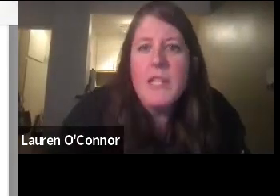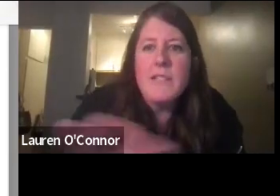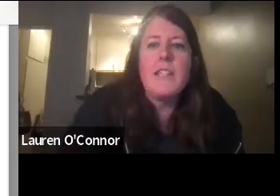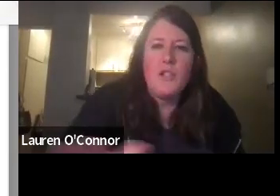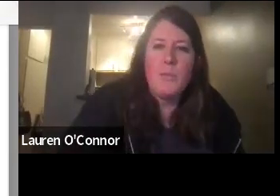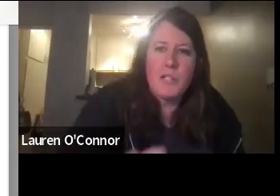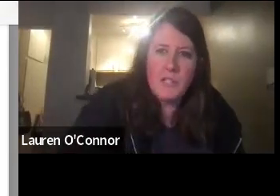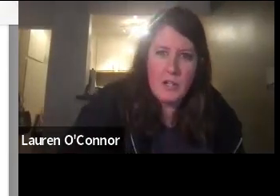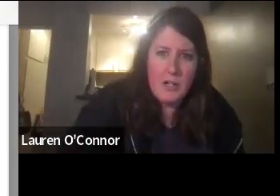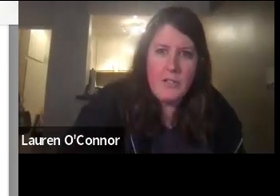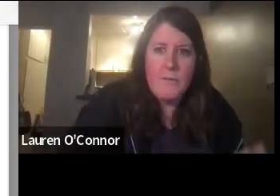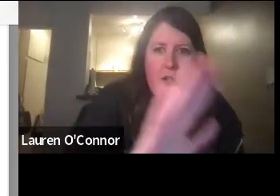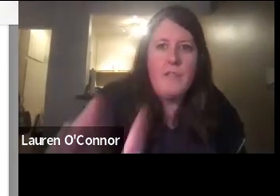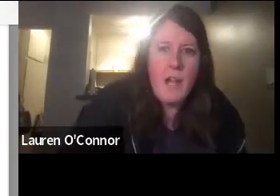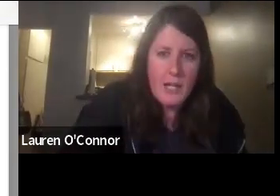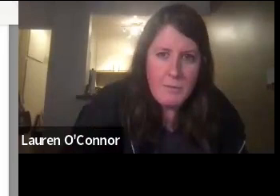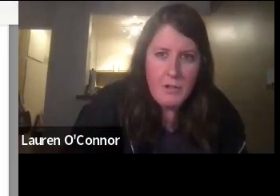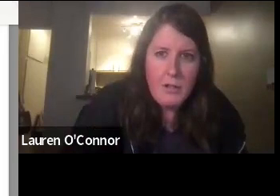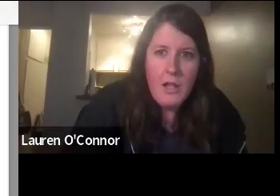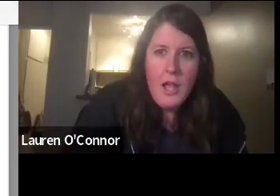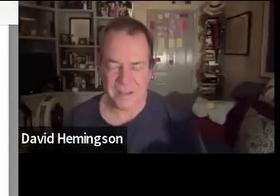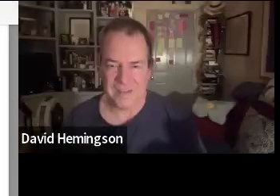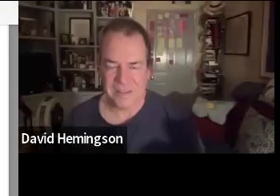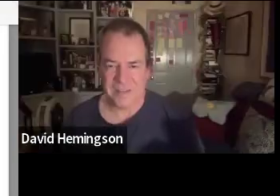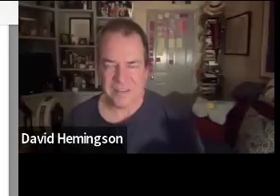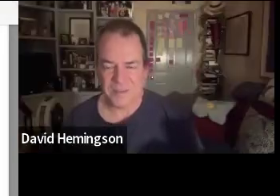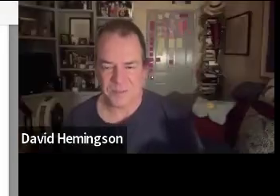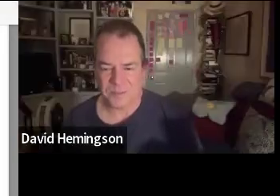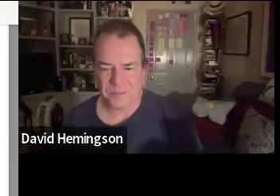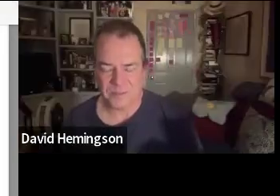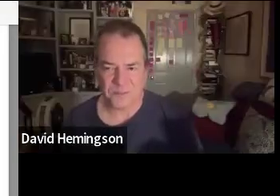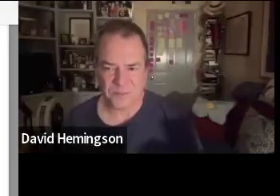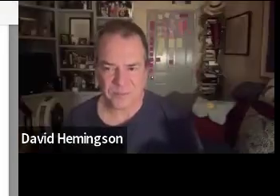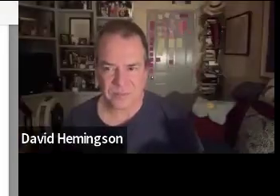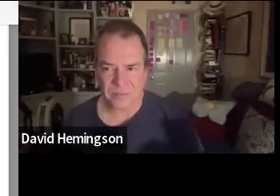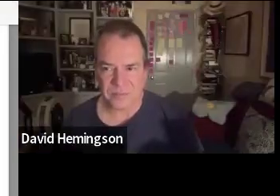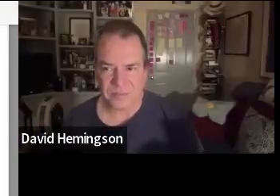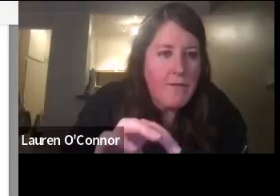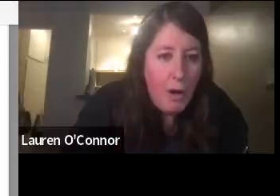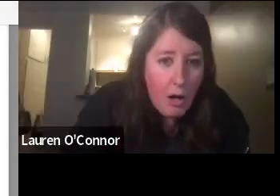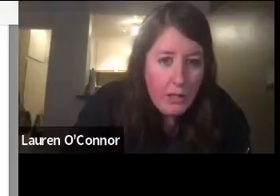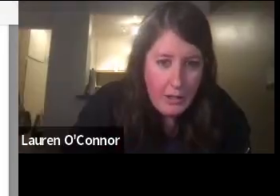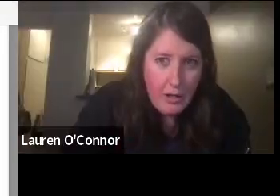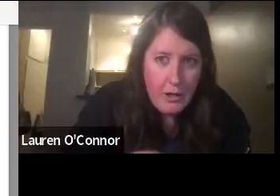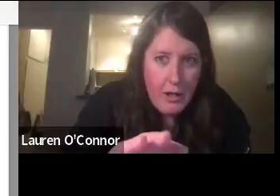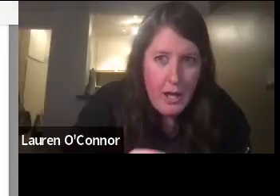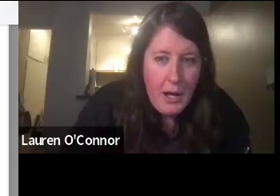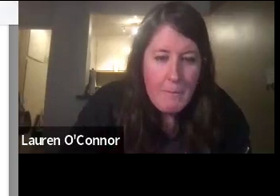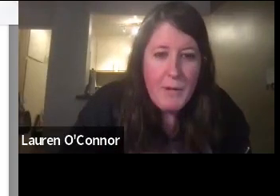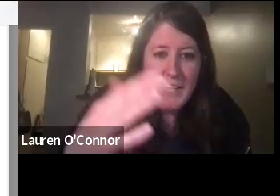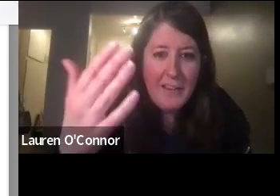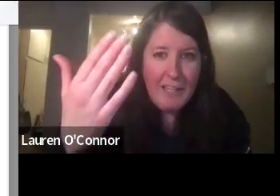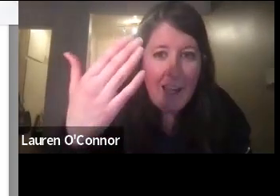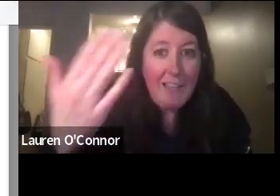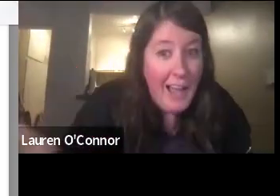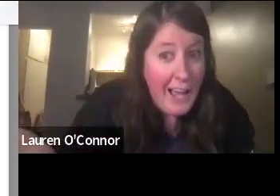Okay, so he's super concerned. They're in the hospital, but Angus essentially saves Paul here.